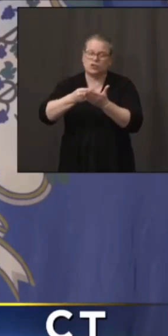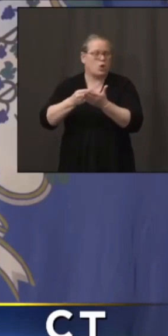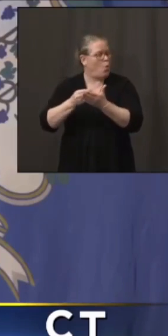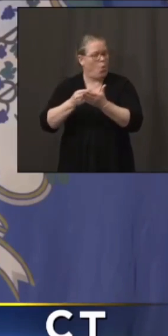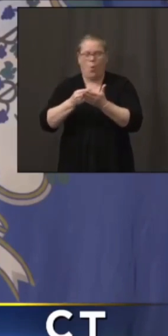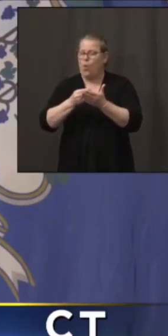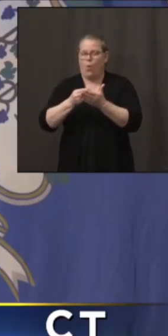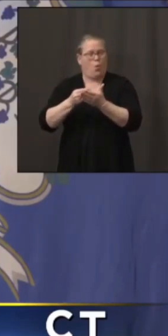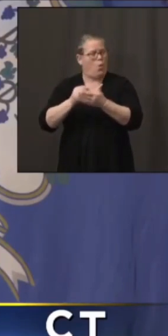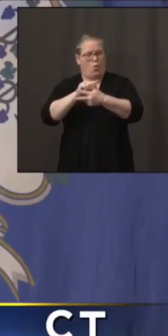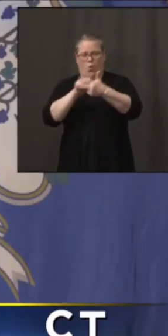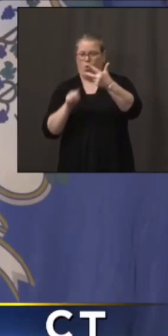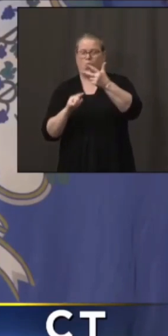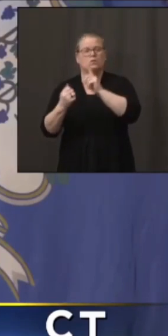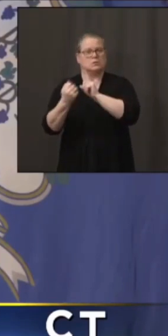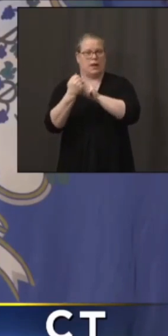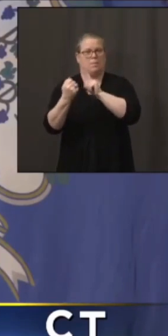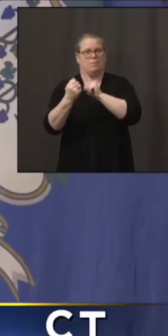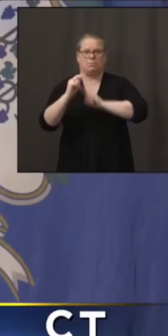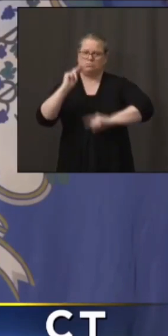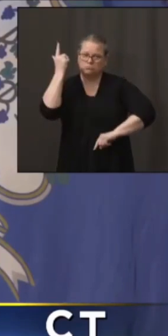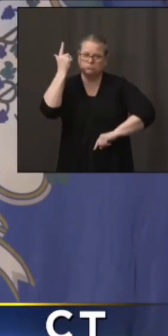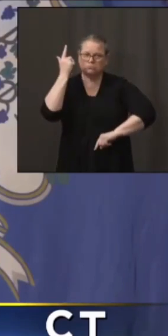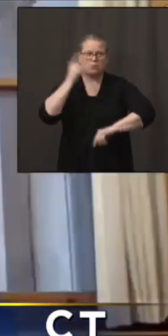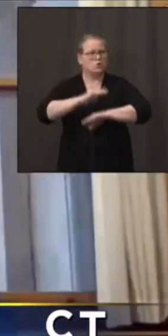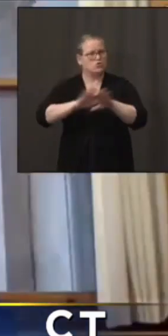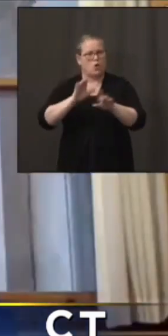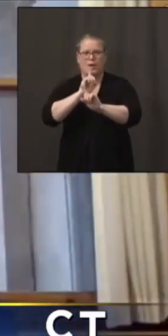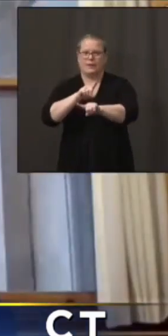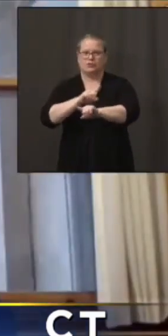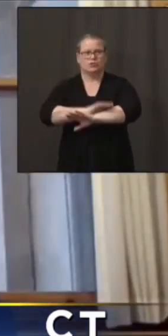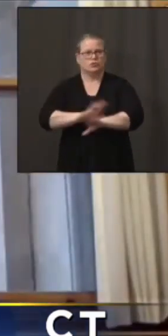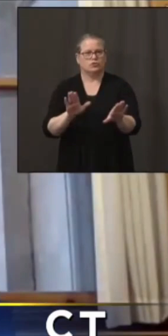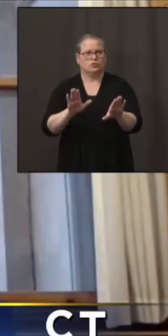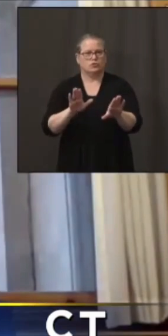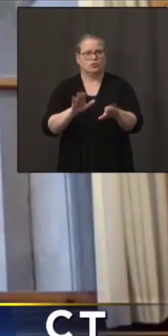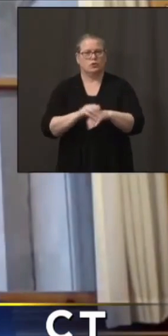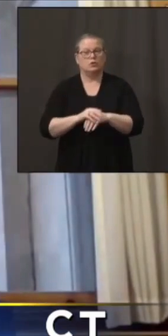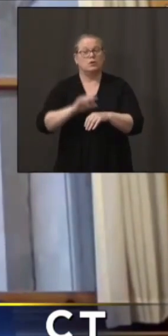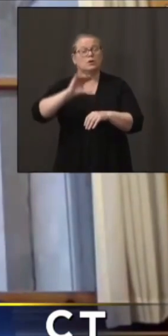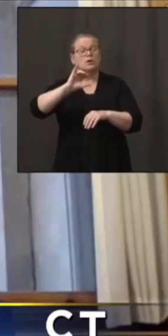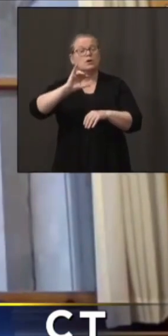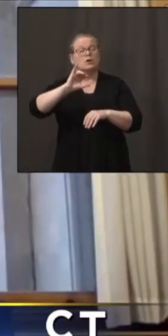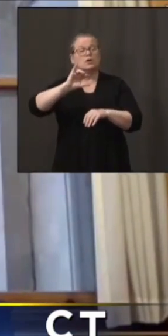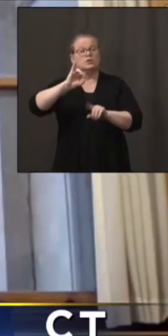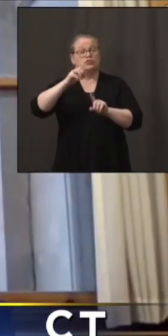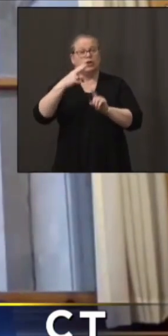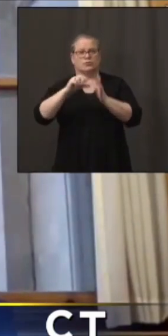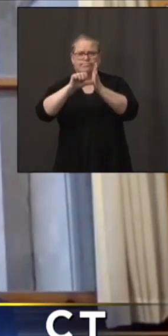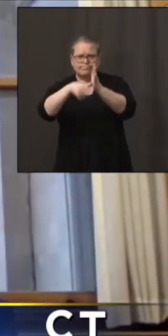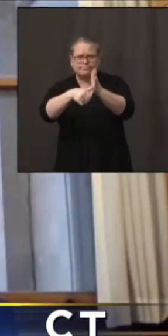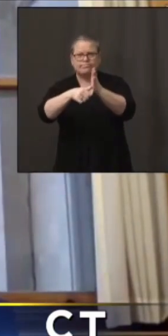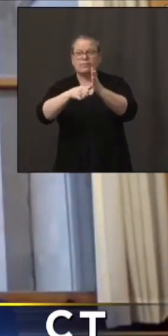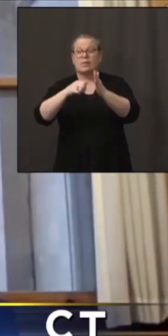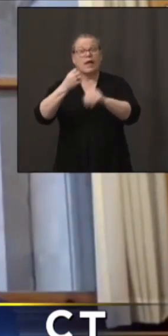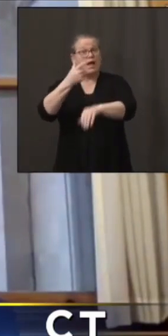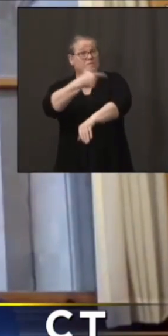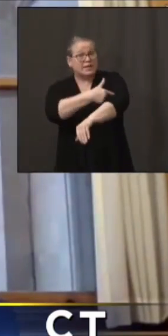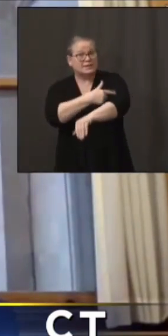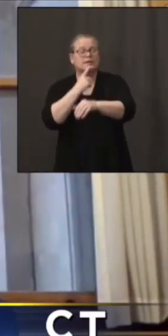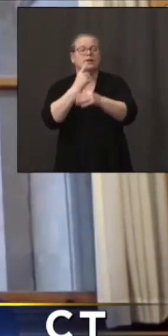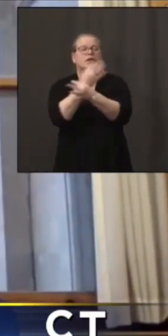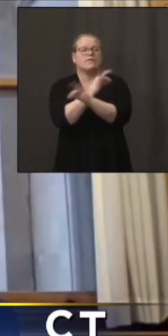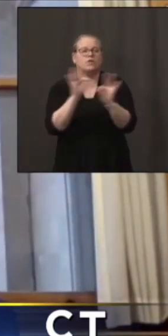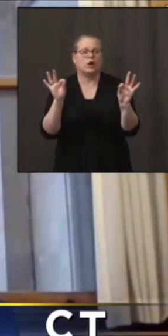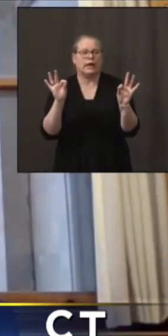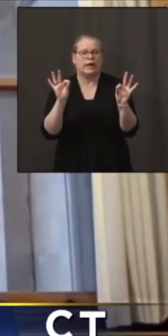You can give a little more detail. You will. No, the vaccination is free. No out-of-pocket cost to anyone. You will not